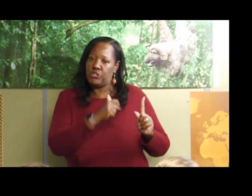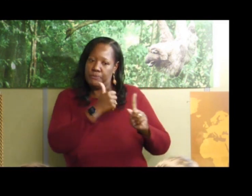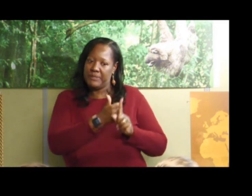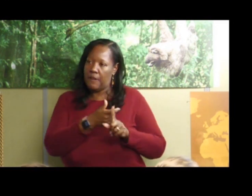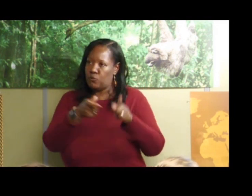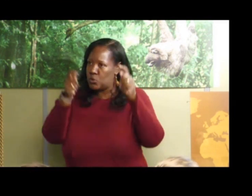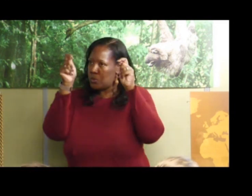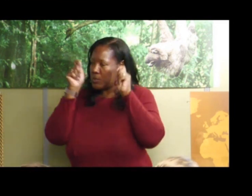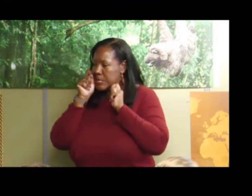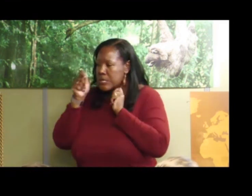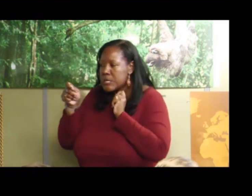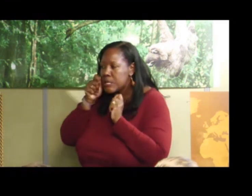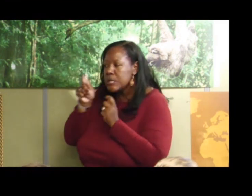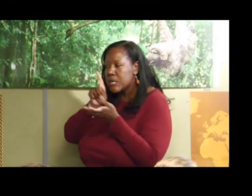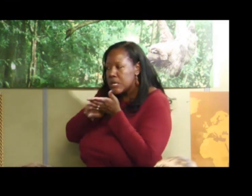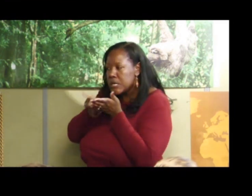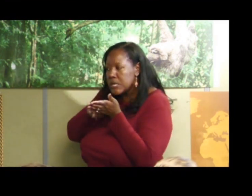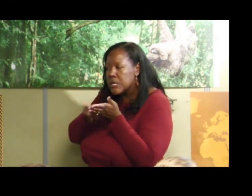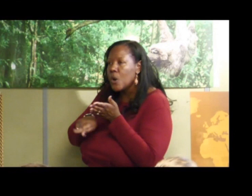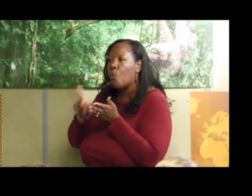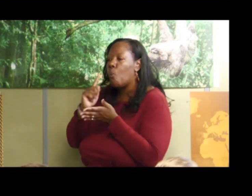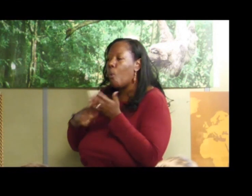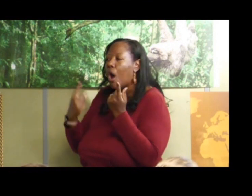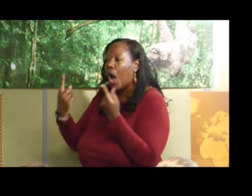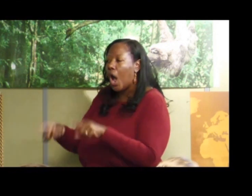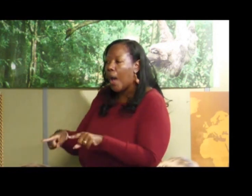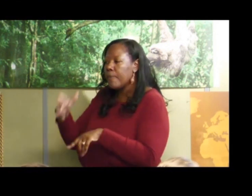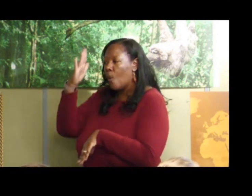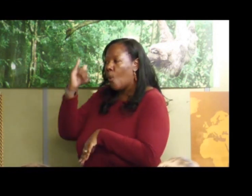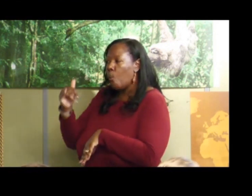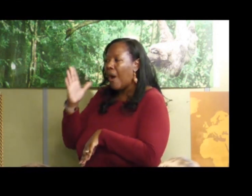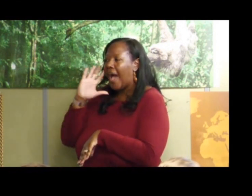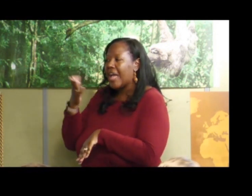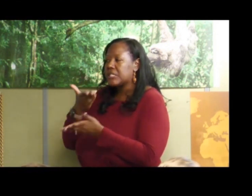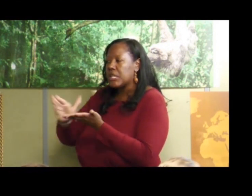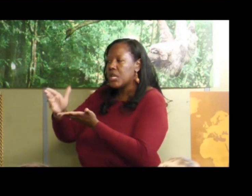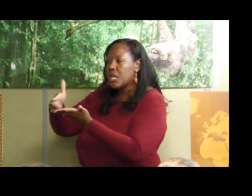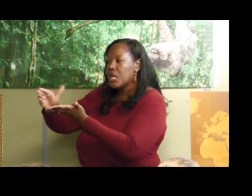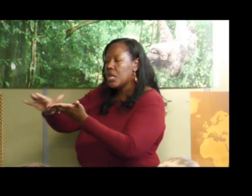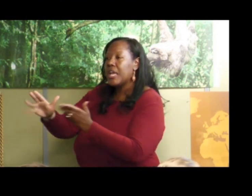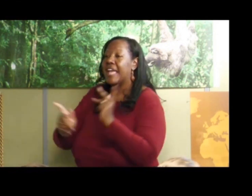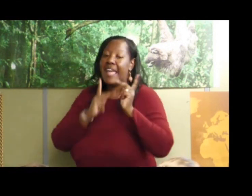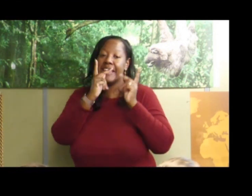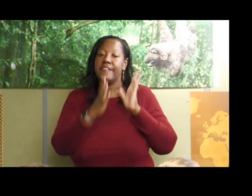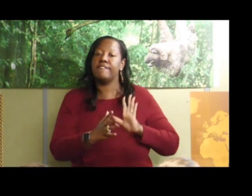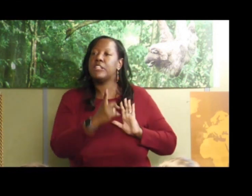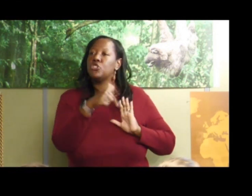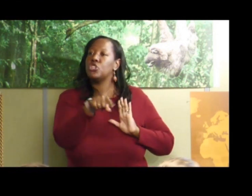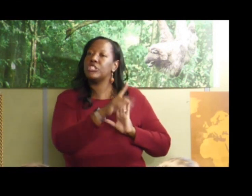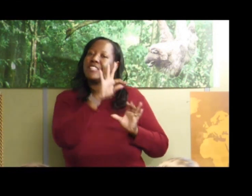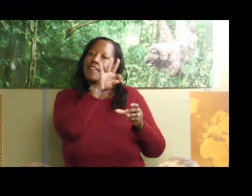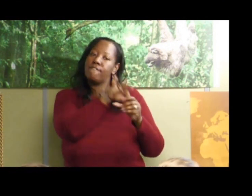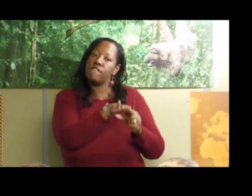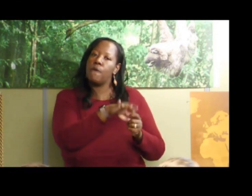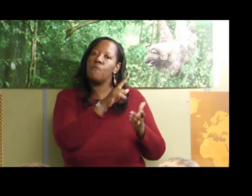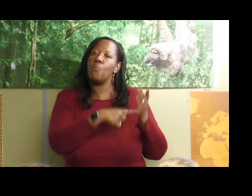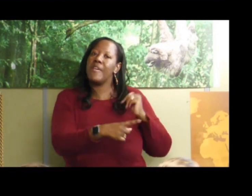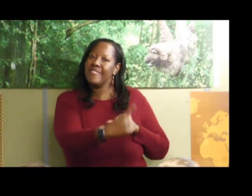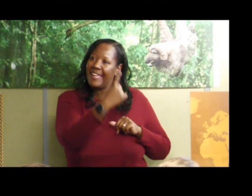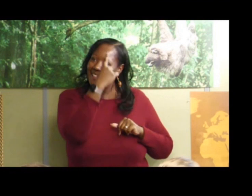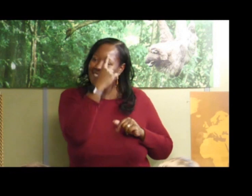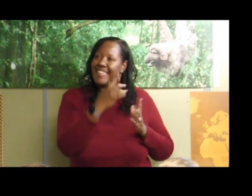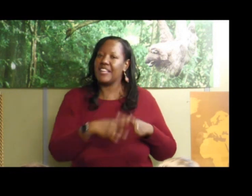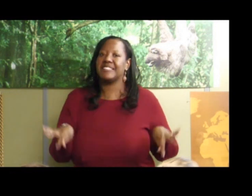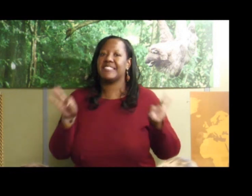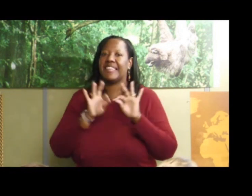of what made it disappear. And then visitors can kind of vote for what they think was kind of the key